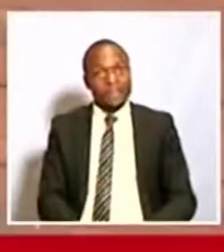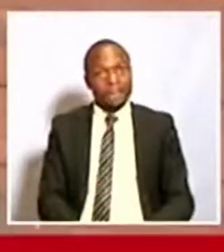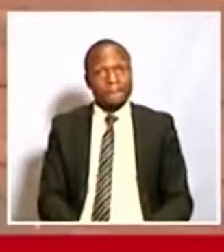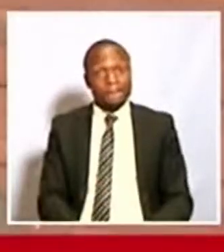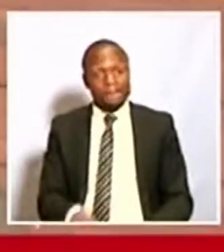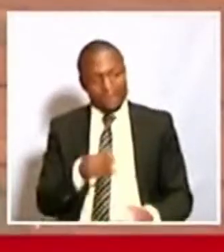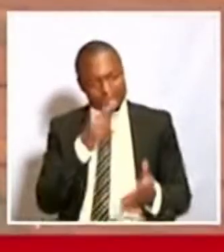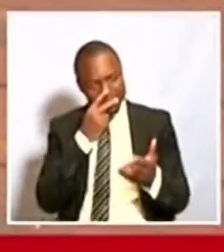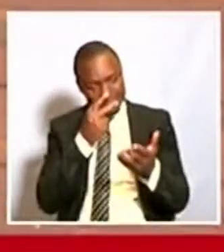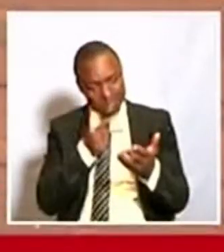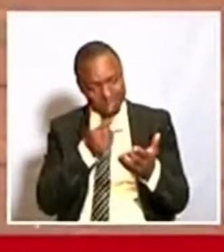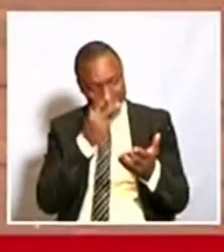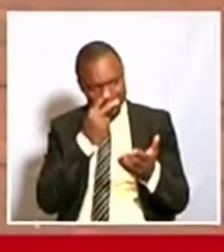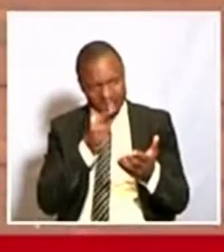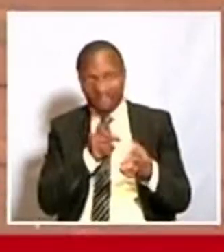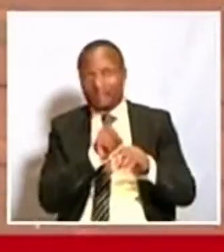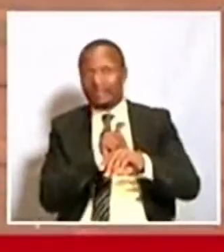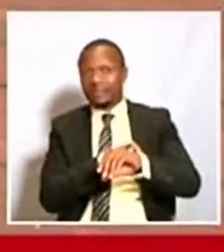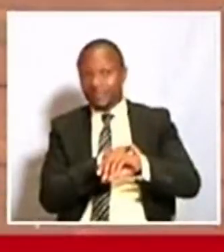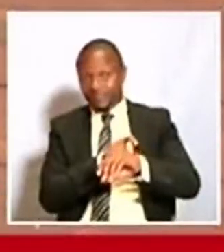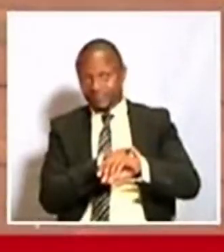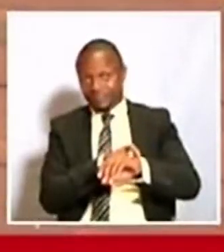I'm looking at the period